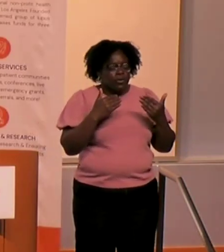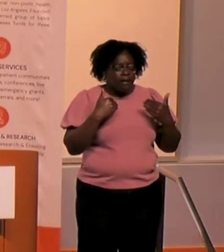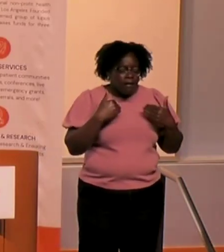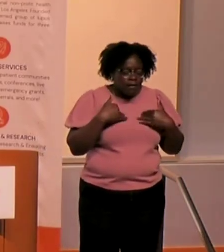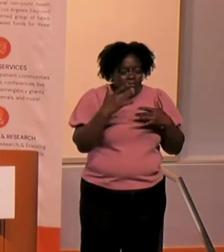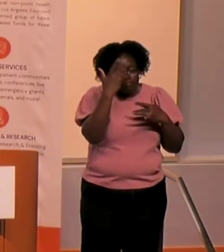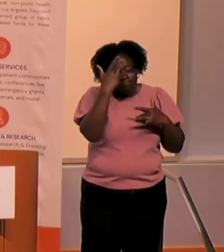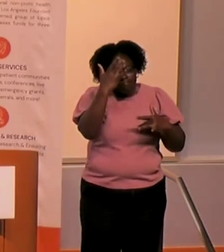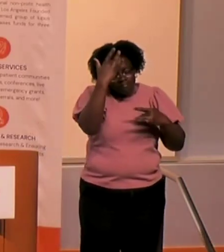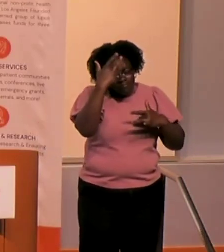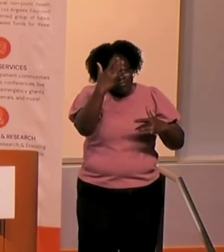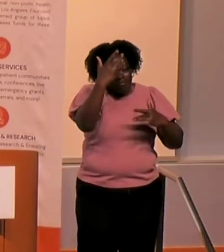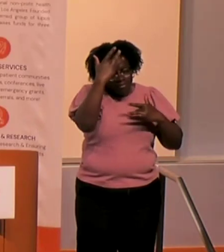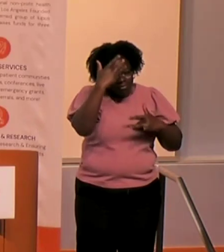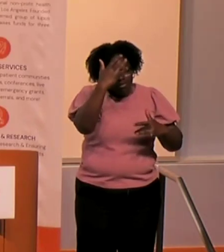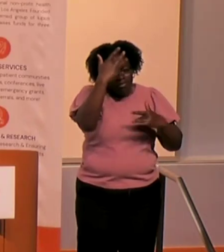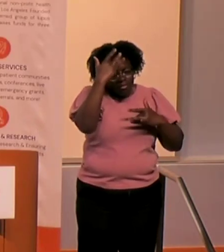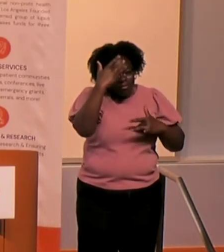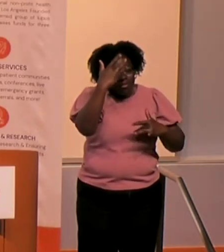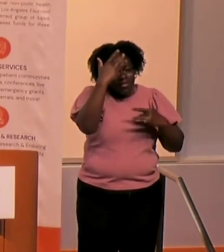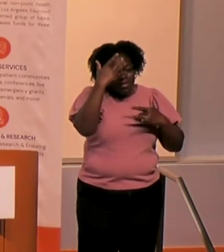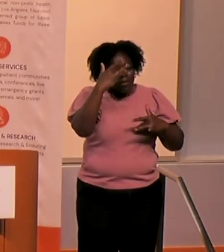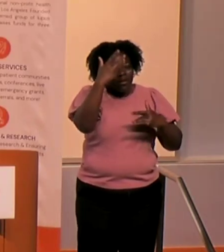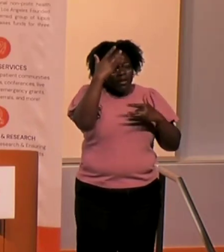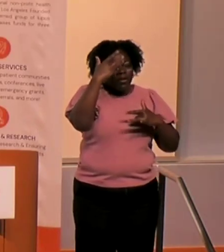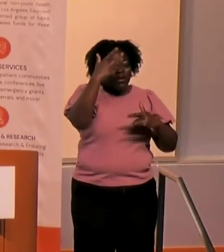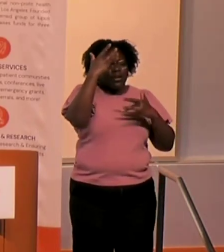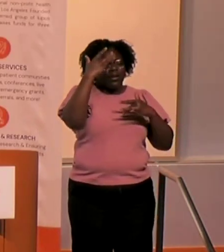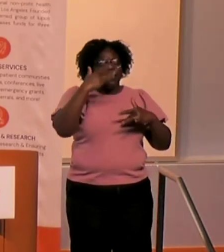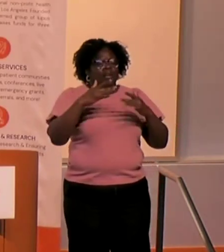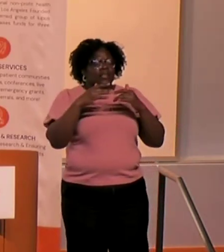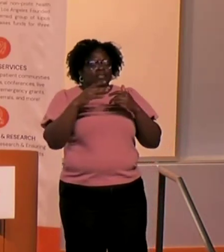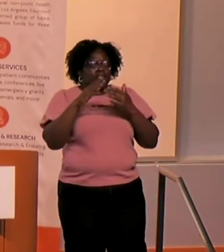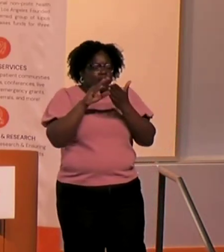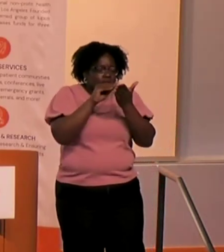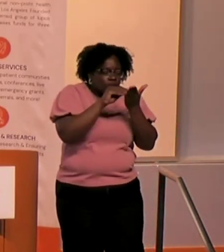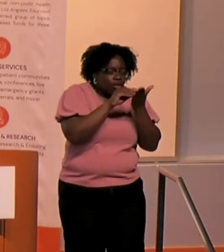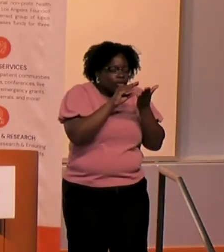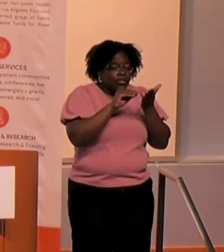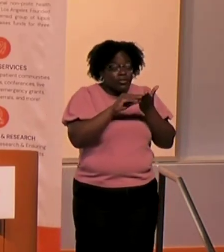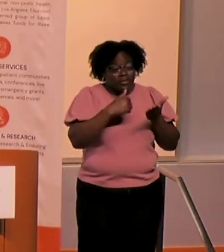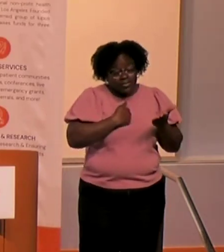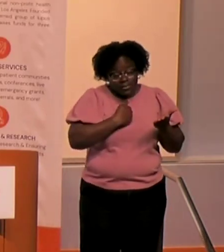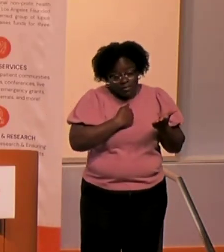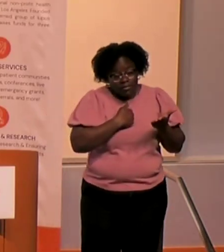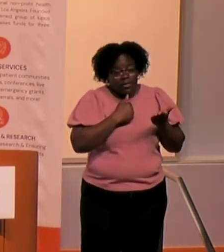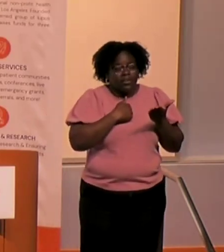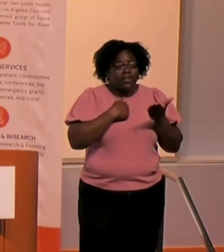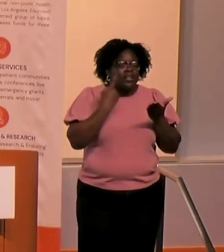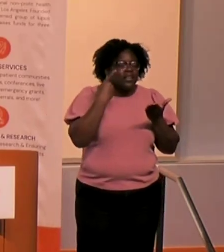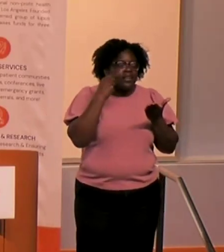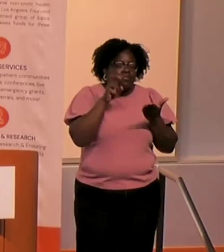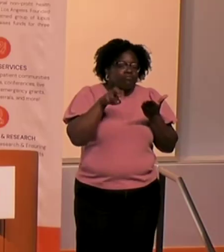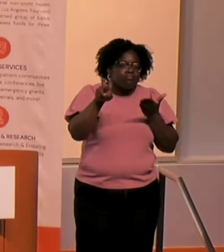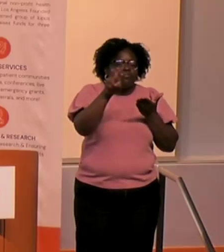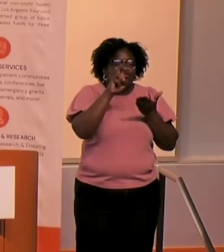like a process of like this journey of self-exploration and learning to and get to that place where you